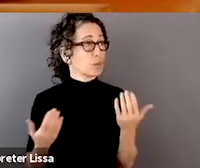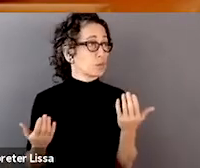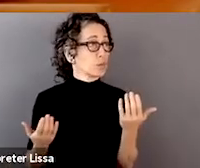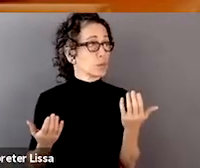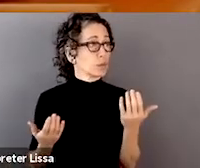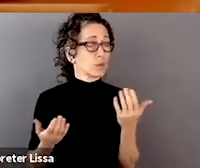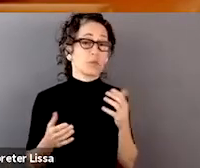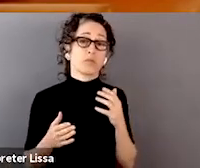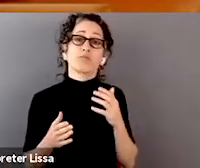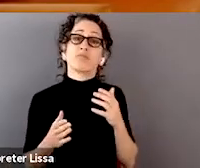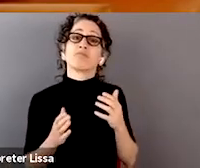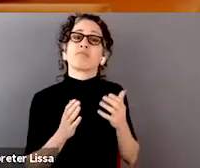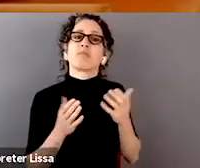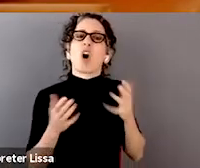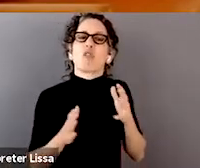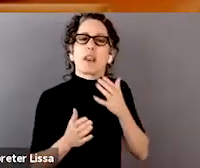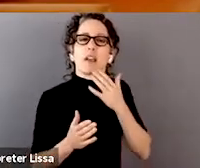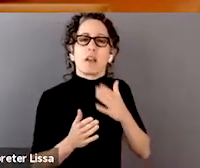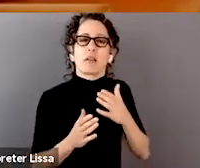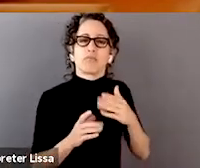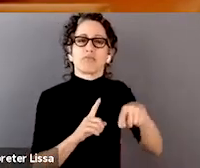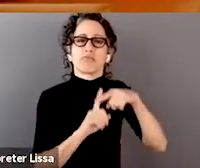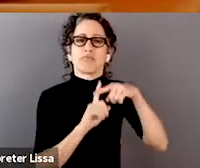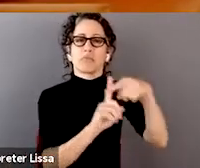well currently